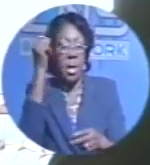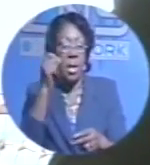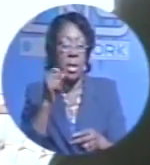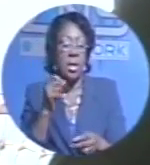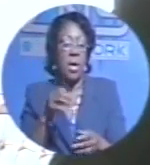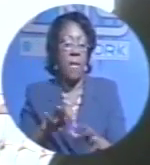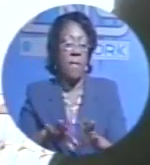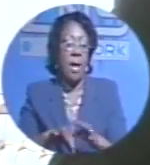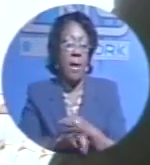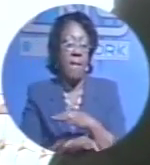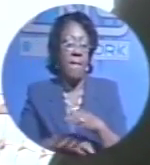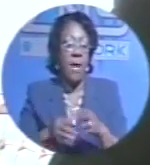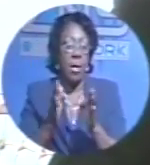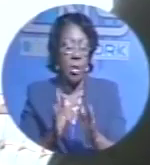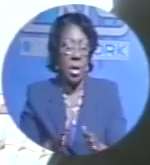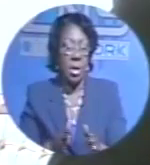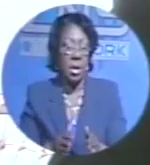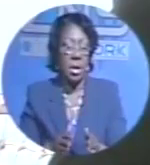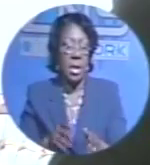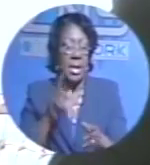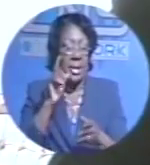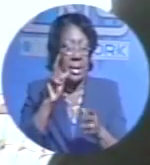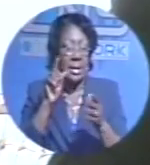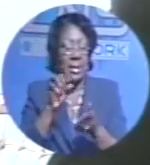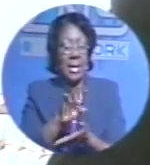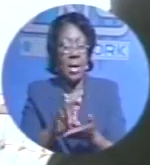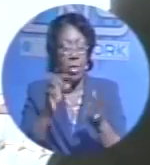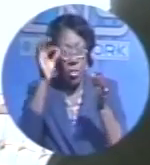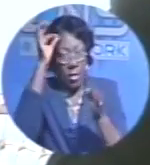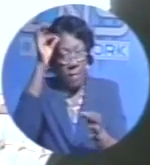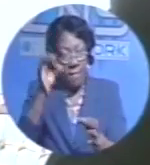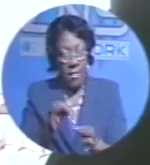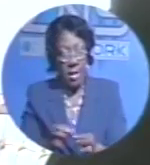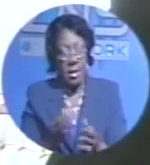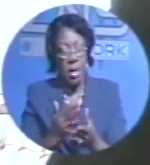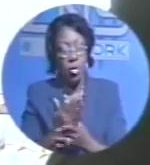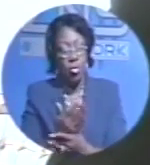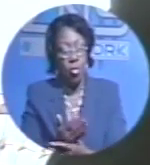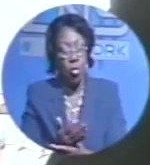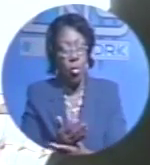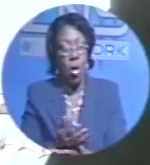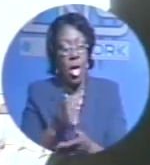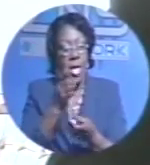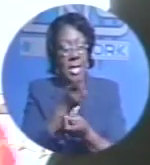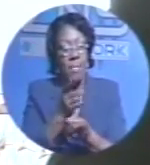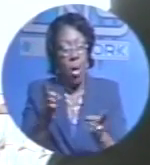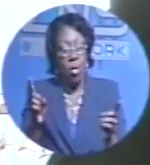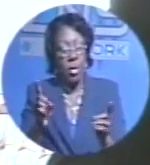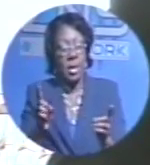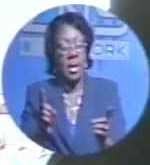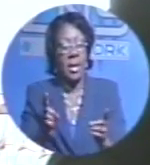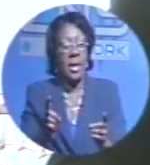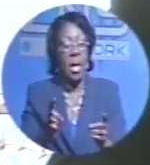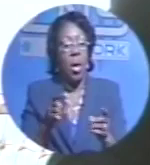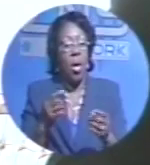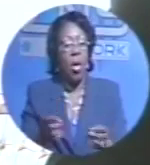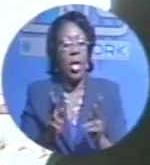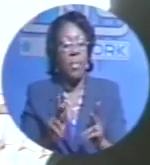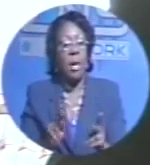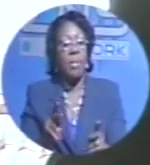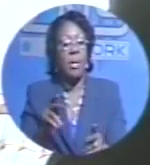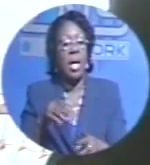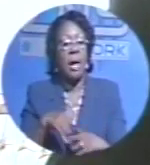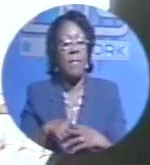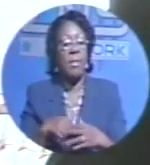faith that through democracy and individual rights, ordinary people have it within their means